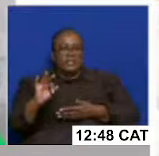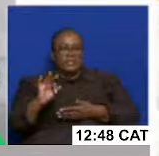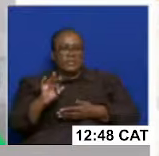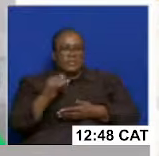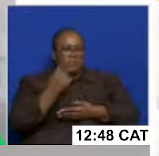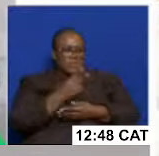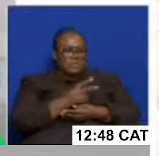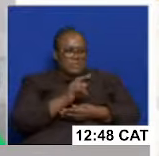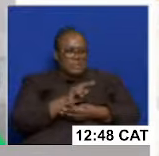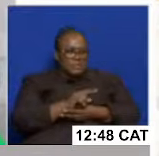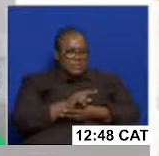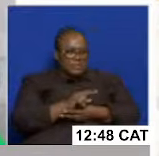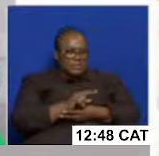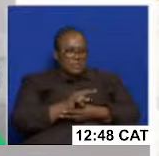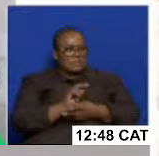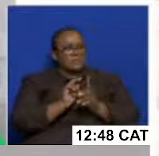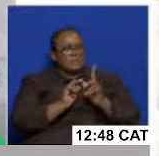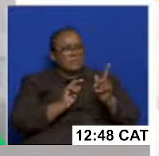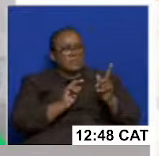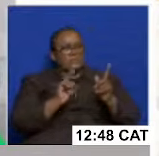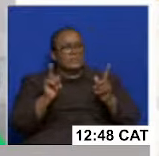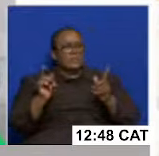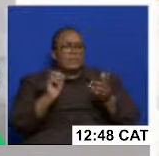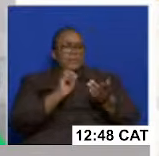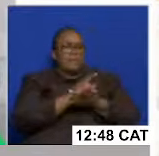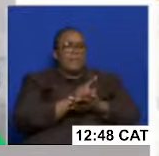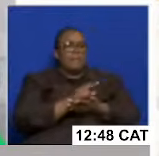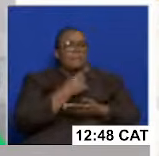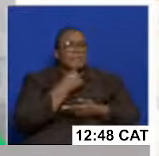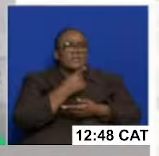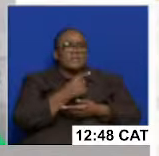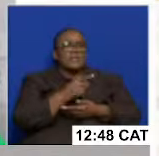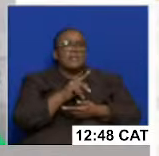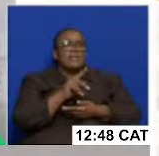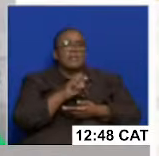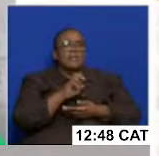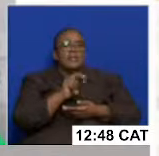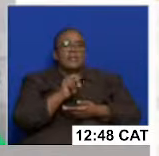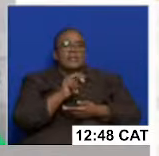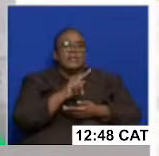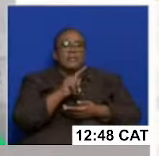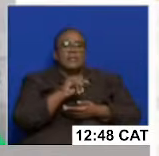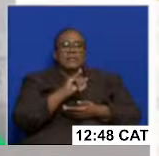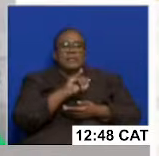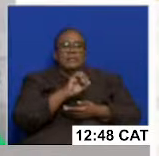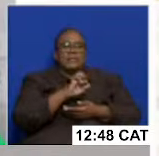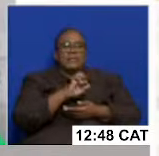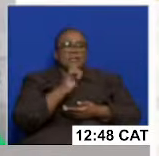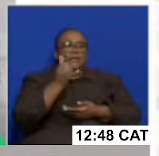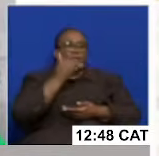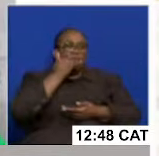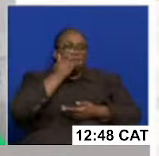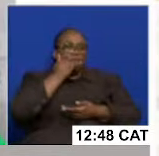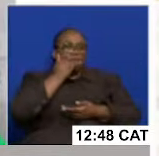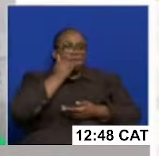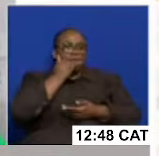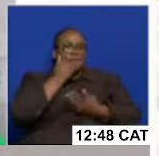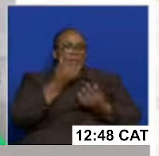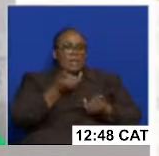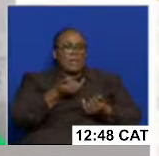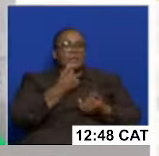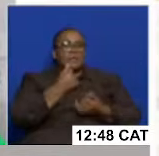Stolz sends you a message saying, Kenzie called me now. He said that Magagula even download our phones without a